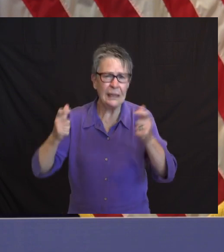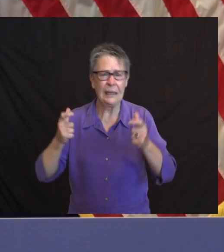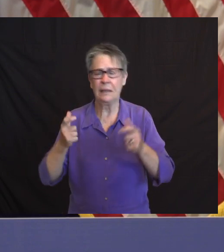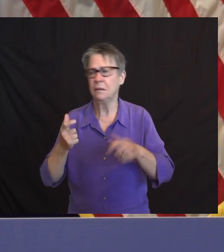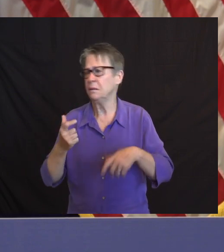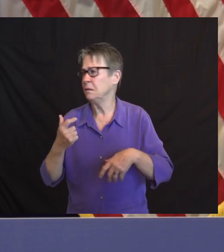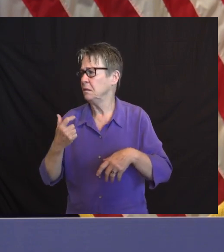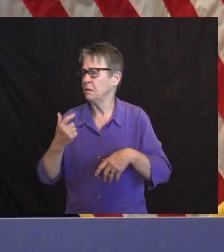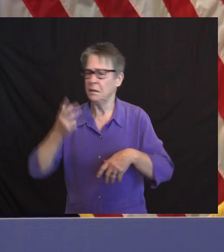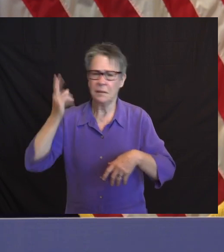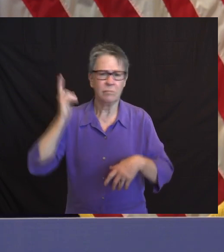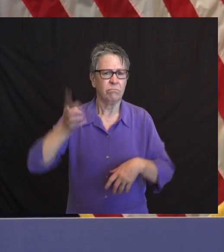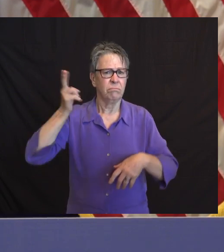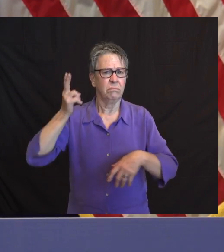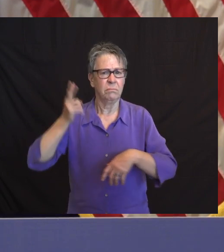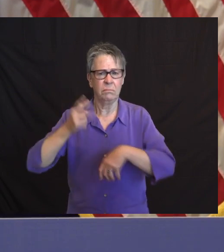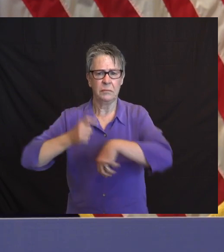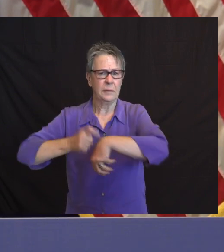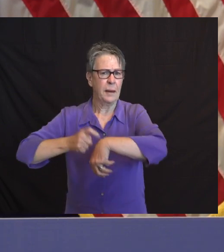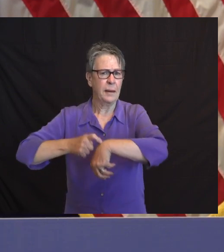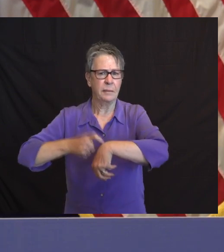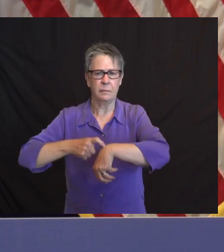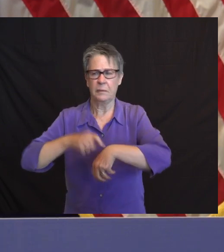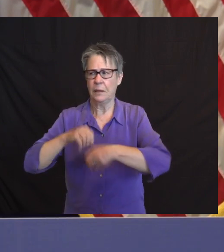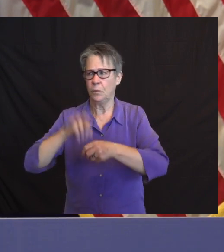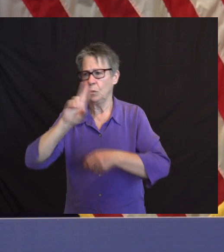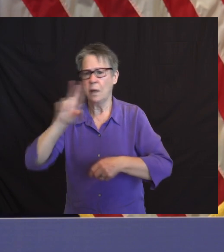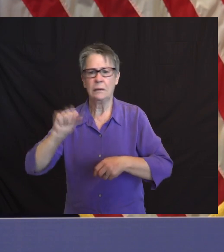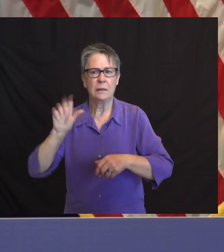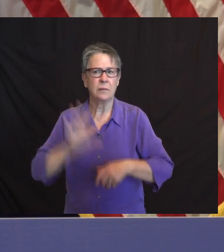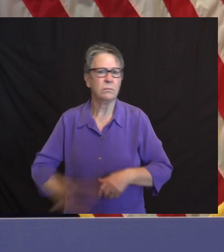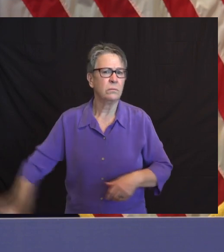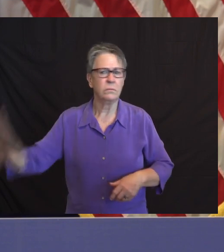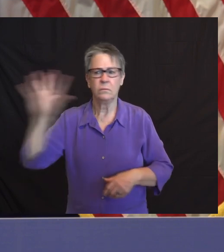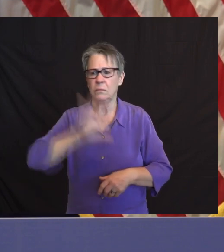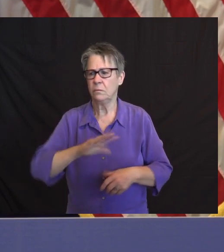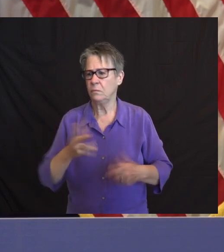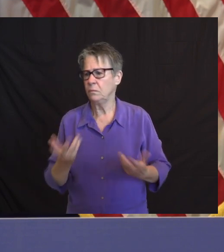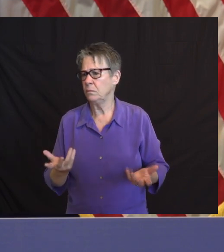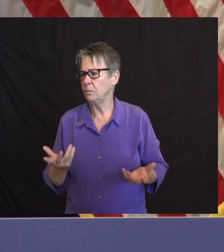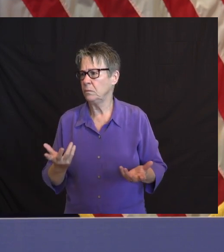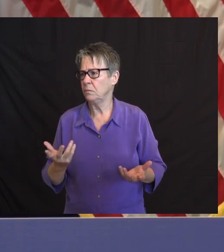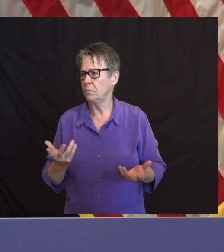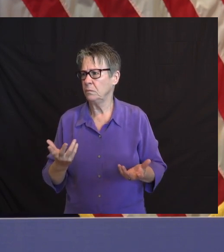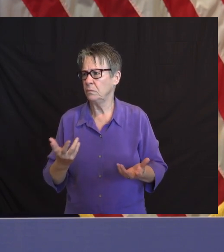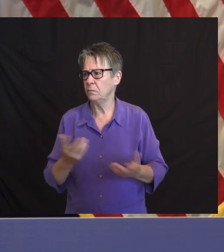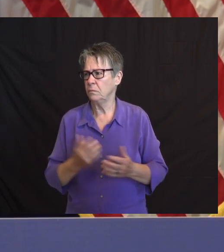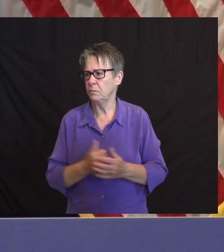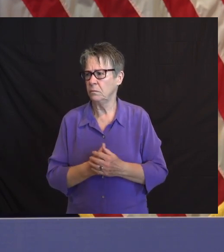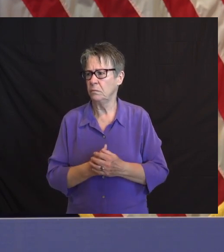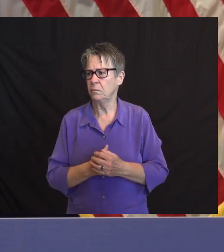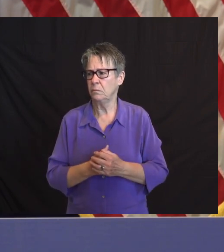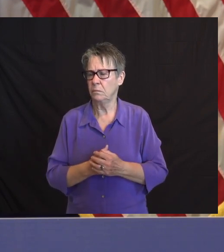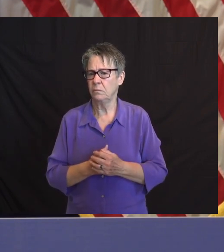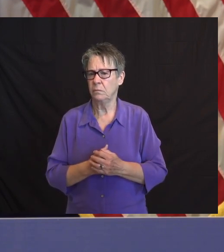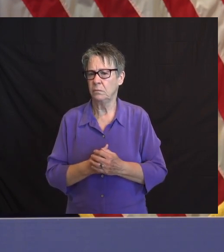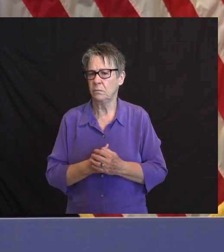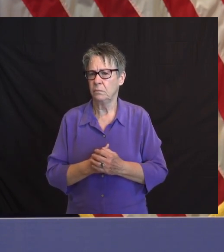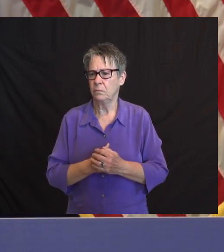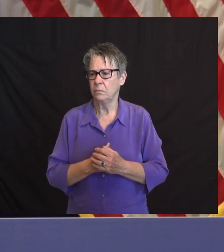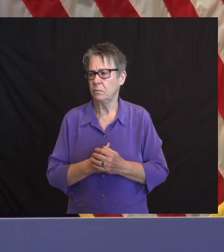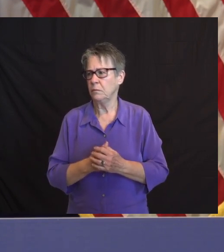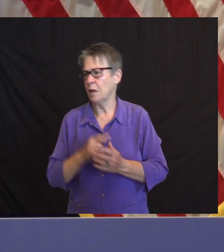any? You good? Where's this guy? I think he's editing video. Okay.